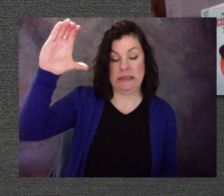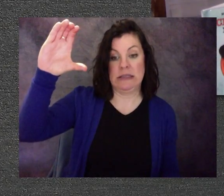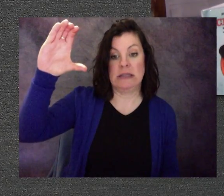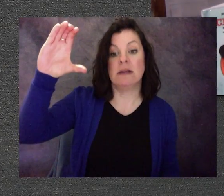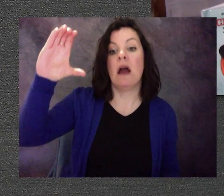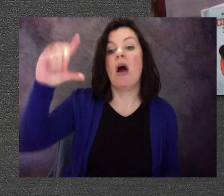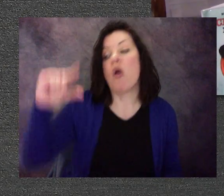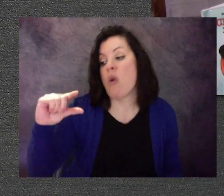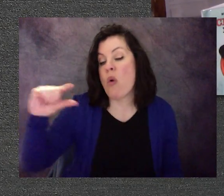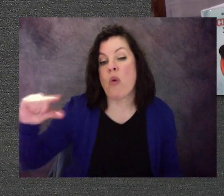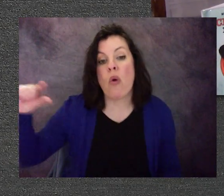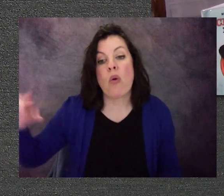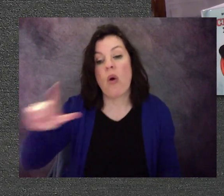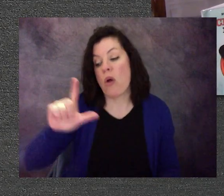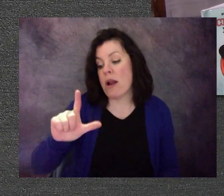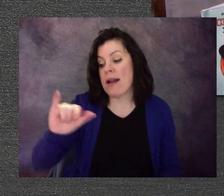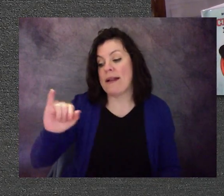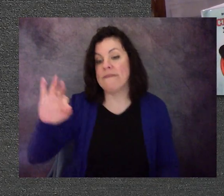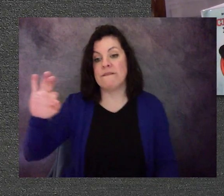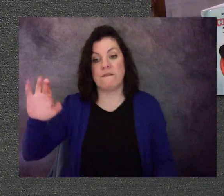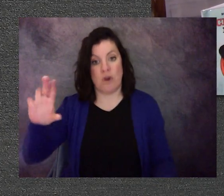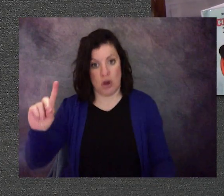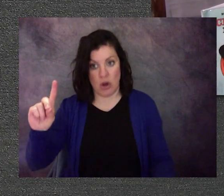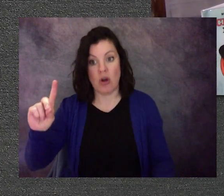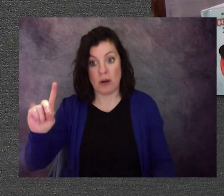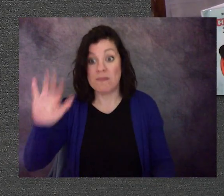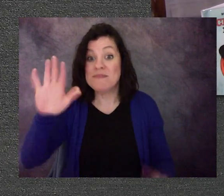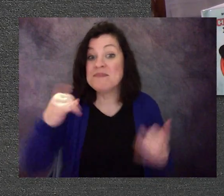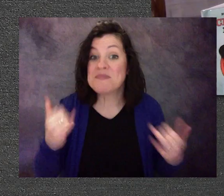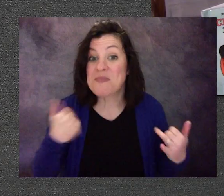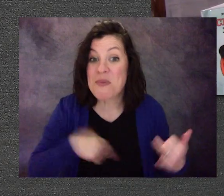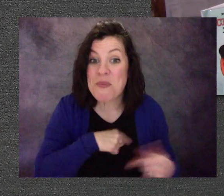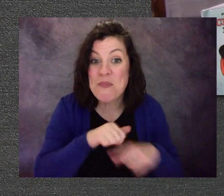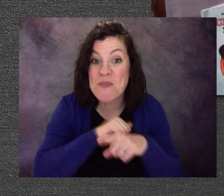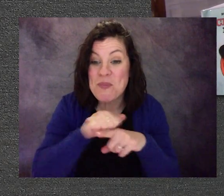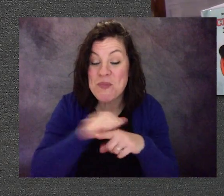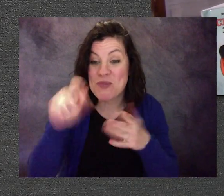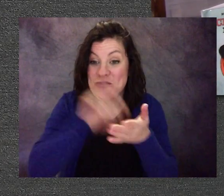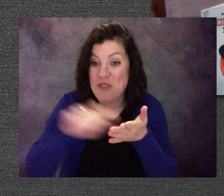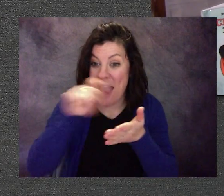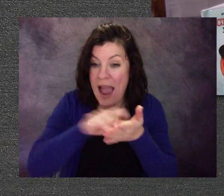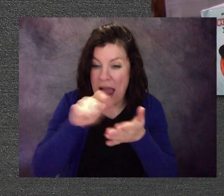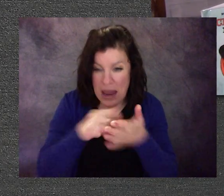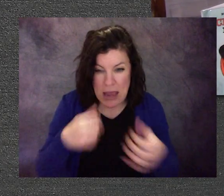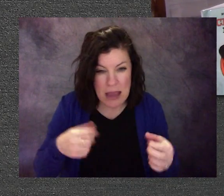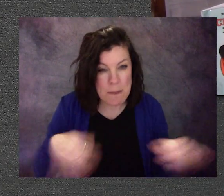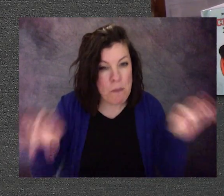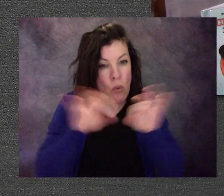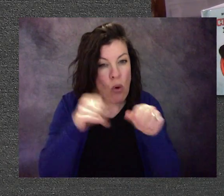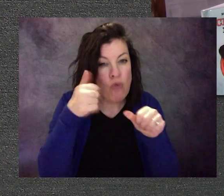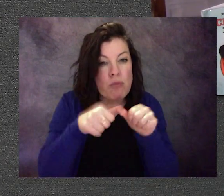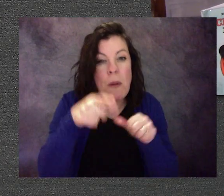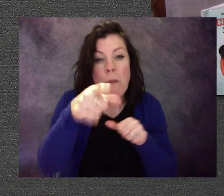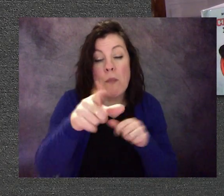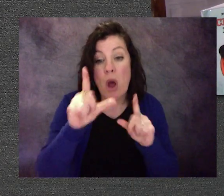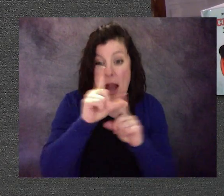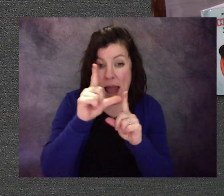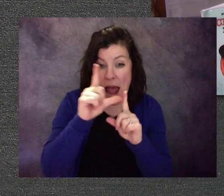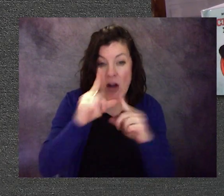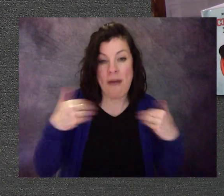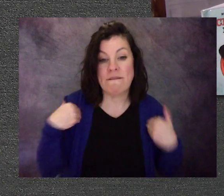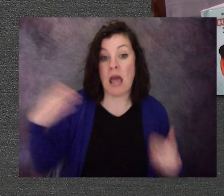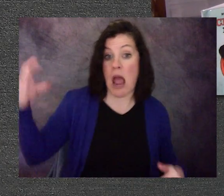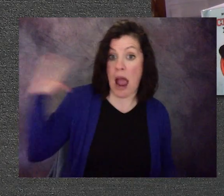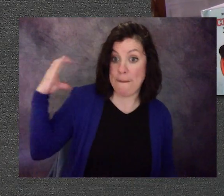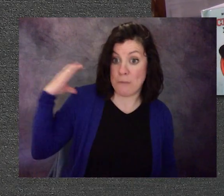we're going to start out today by practicing writing our name, and it's really important to remember those things. So let's take a look at how I practice